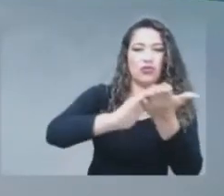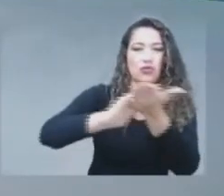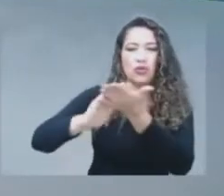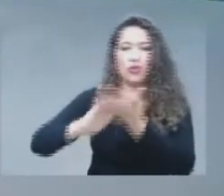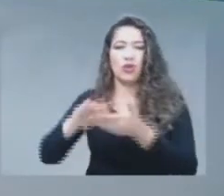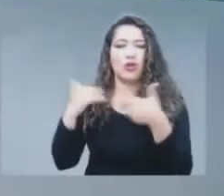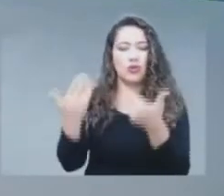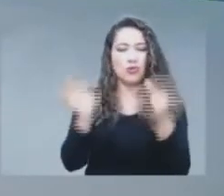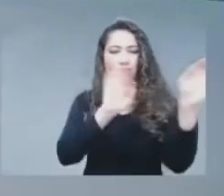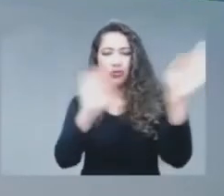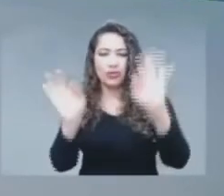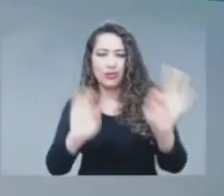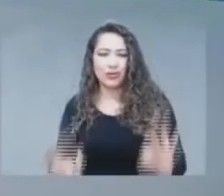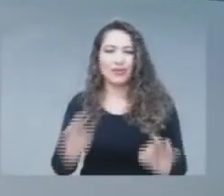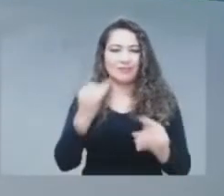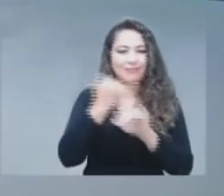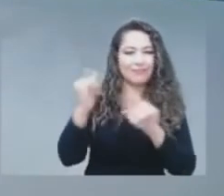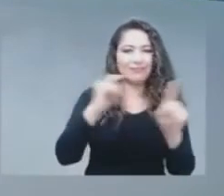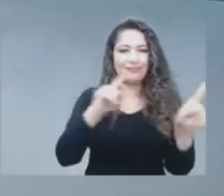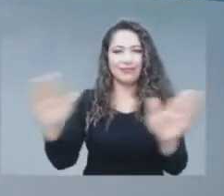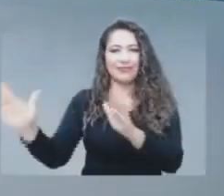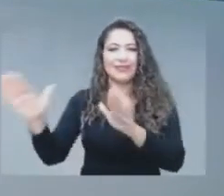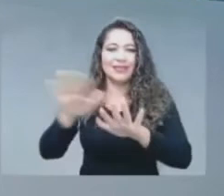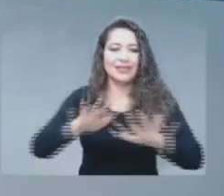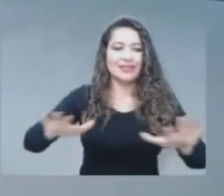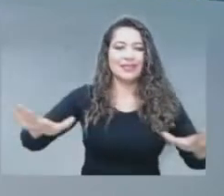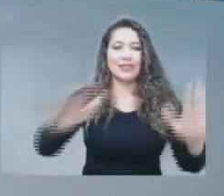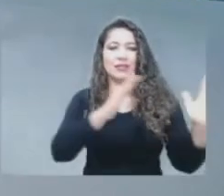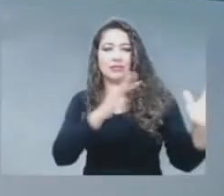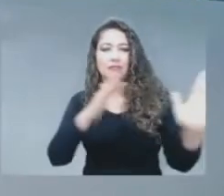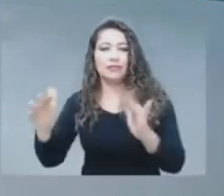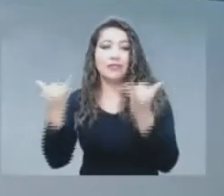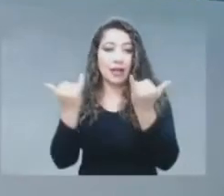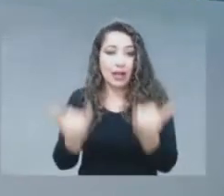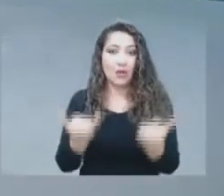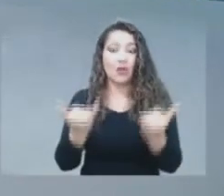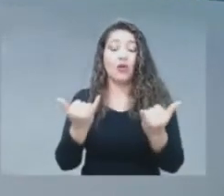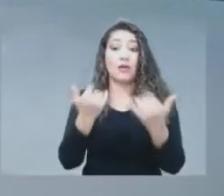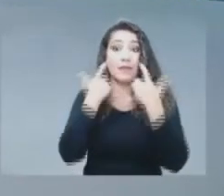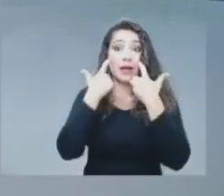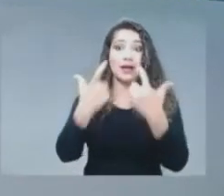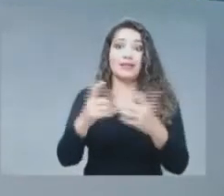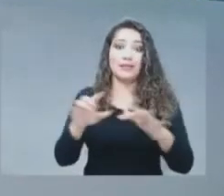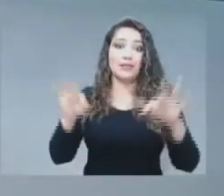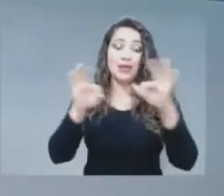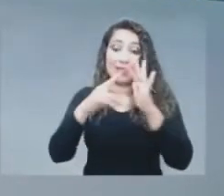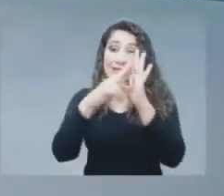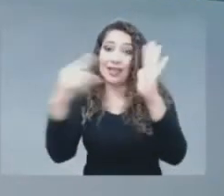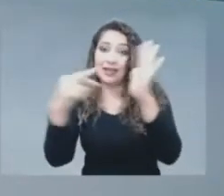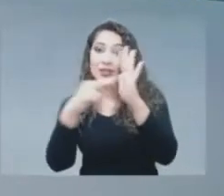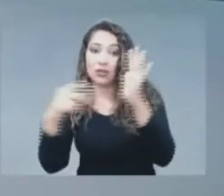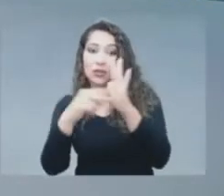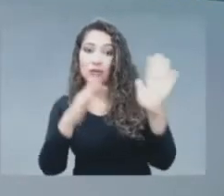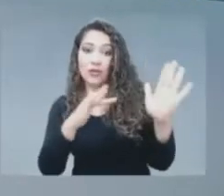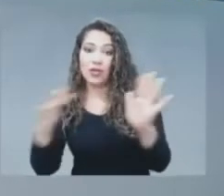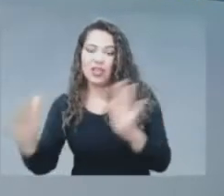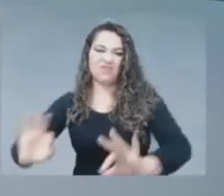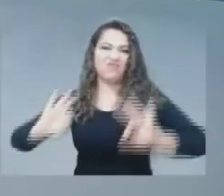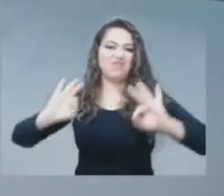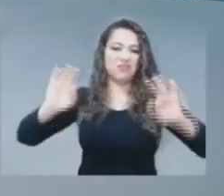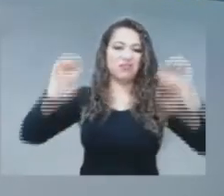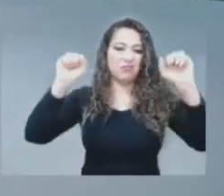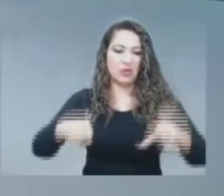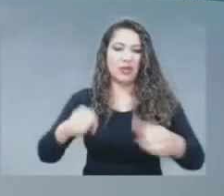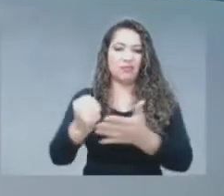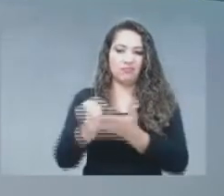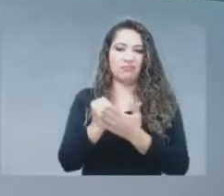of specific solutions that are required to the different sectors of industry that today, the news today is that technology would enable you to